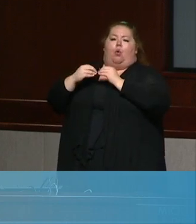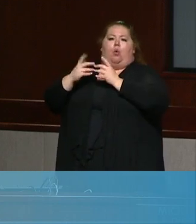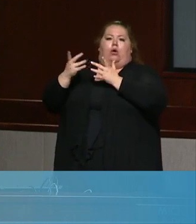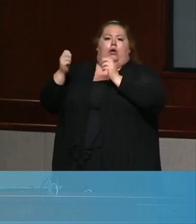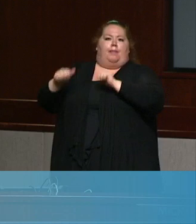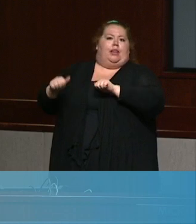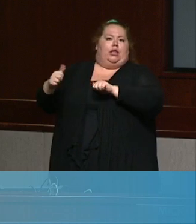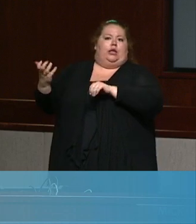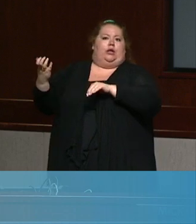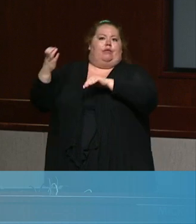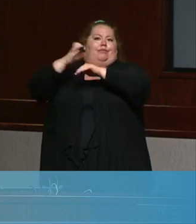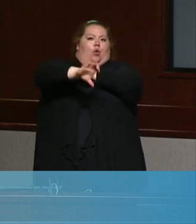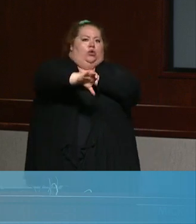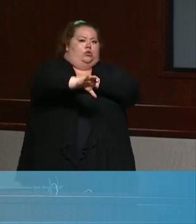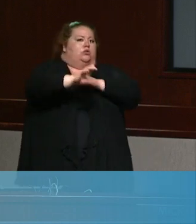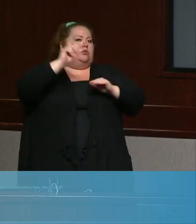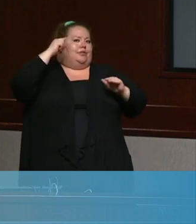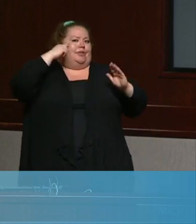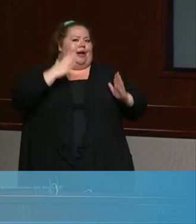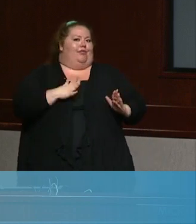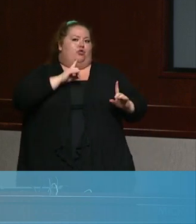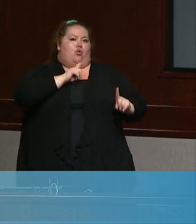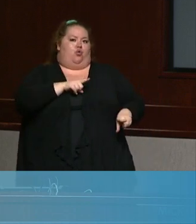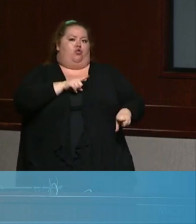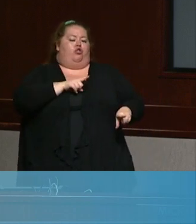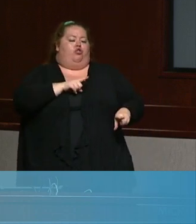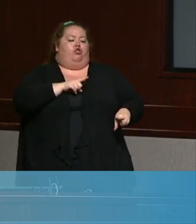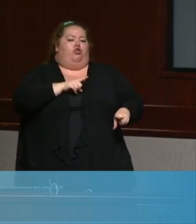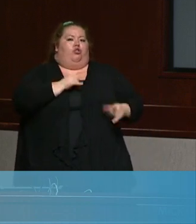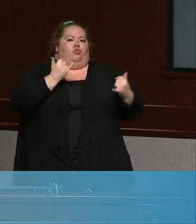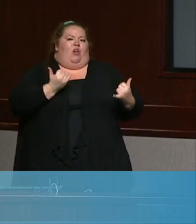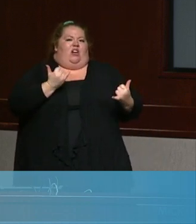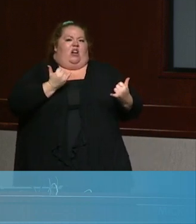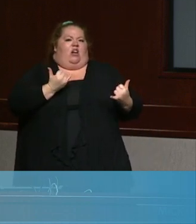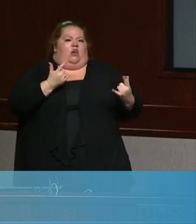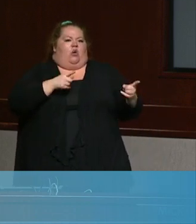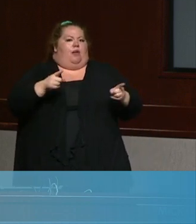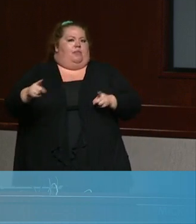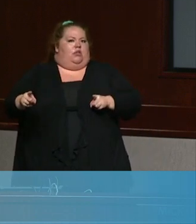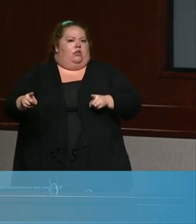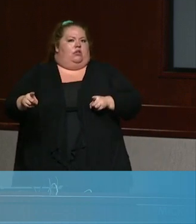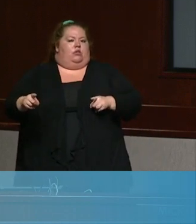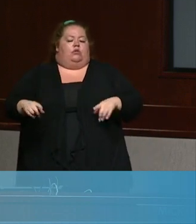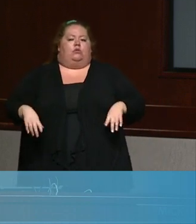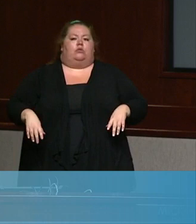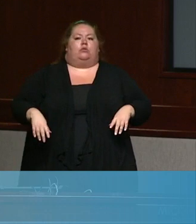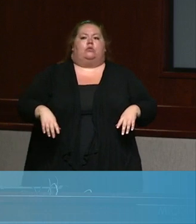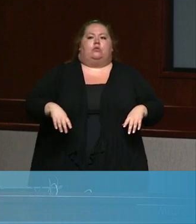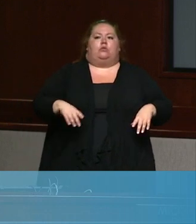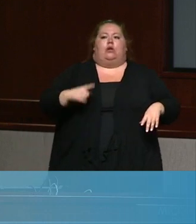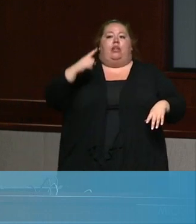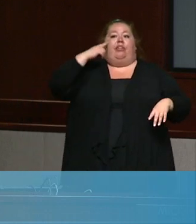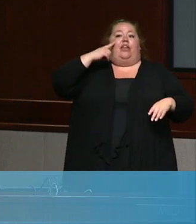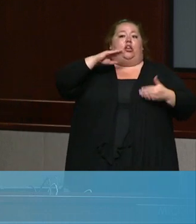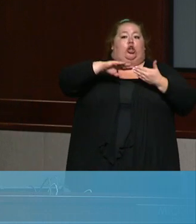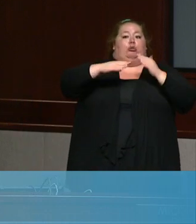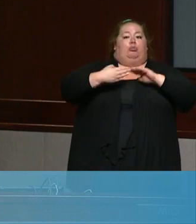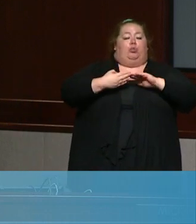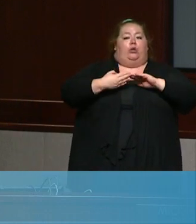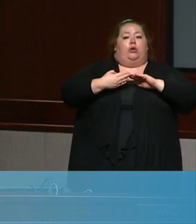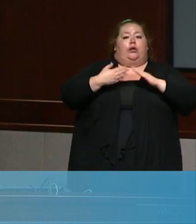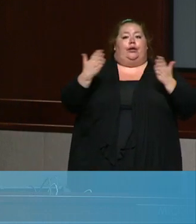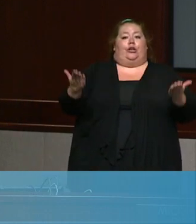governor's order. And so those activities are ongoing. I think as a community, we need